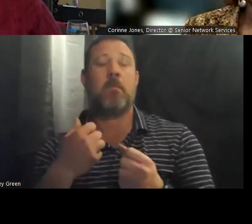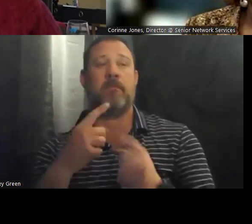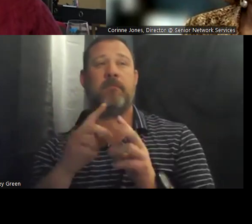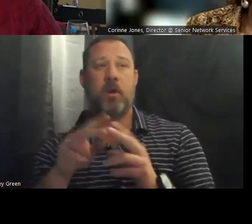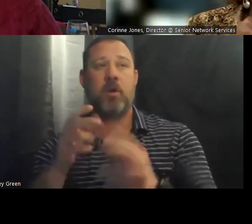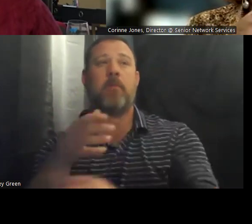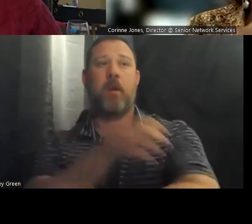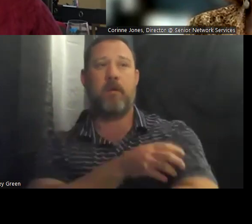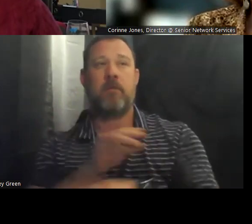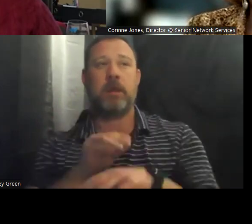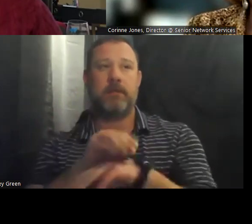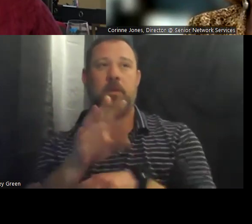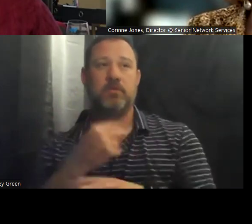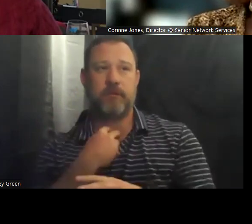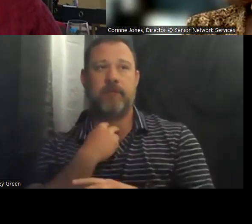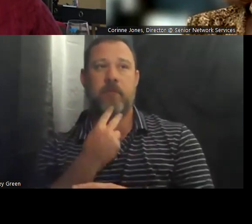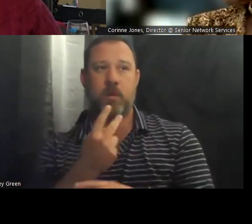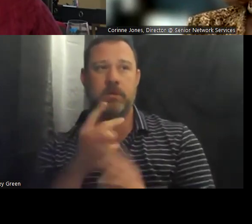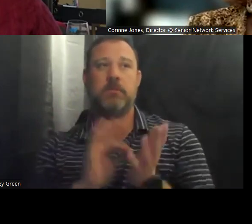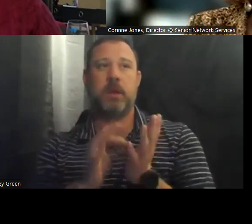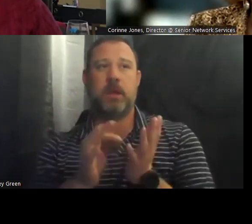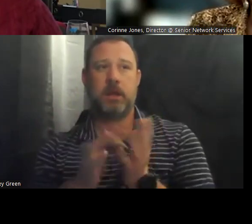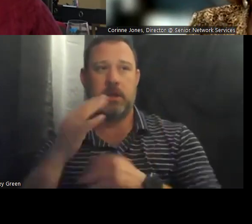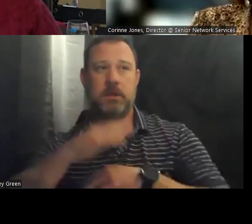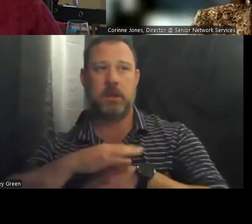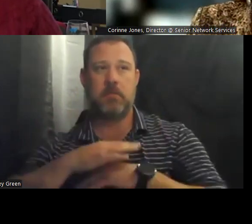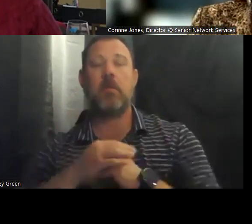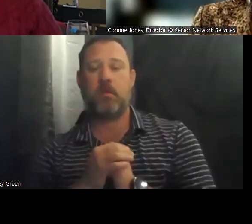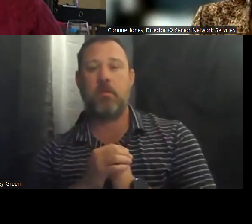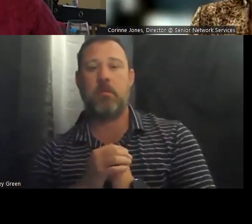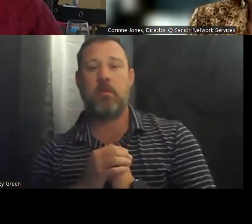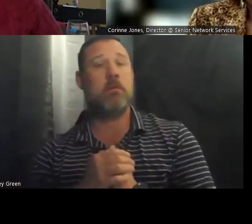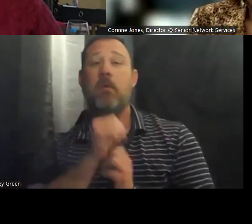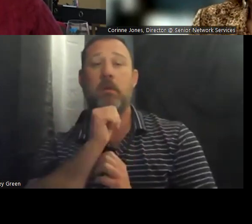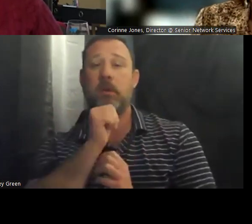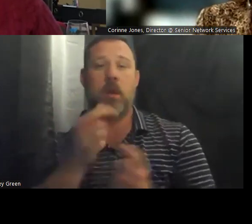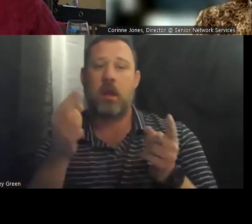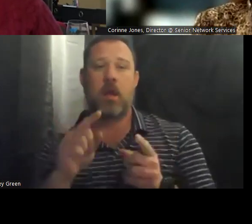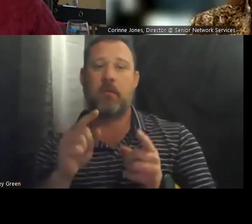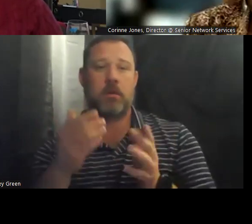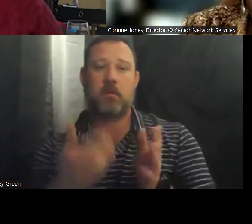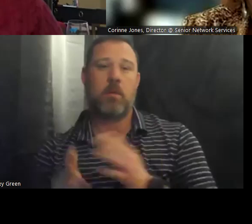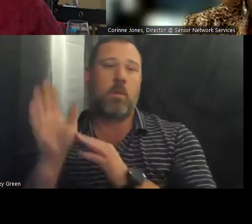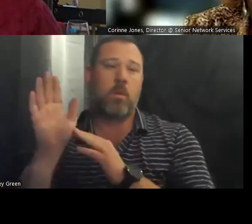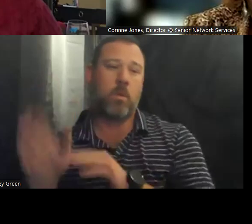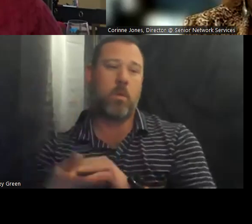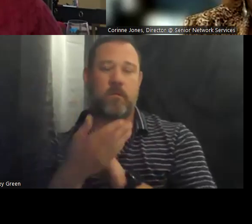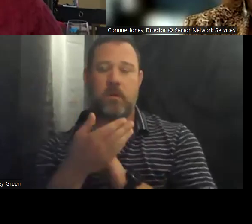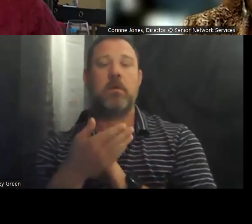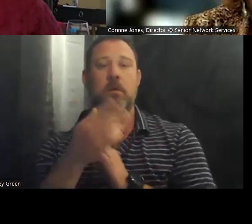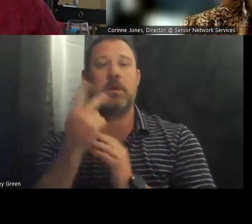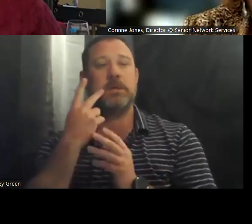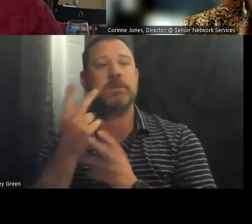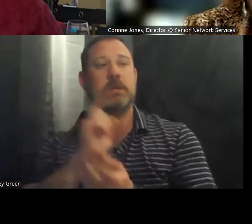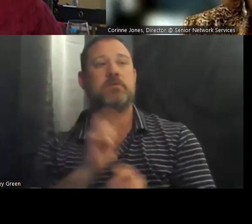and influential voice at the Medicaid table. This did not happen overnight, seeing that transition